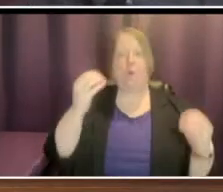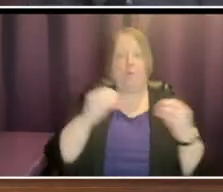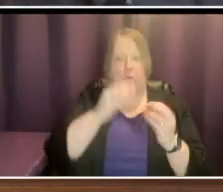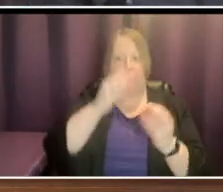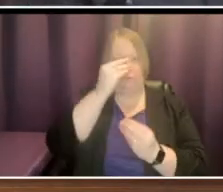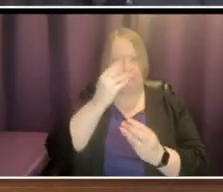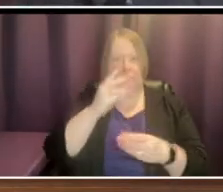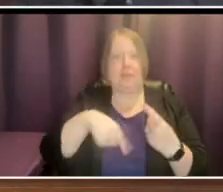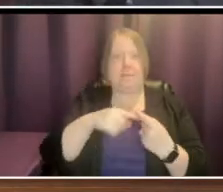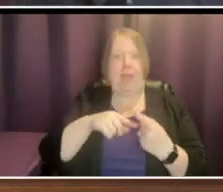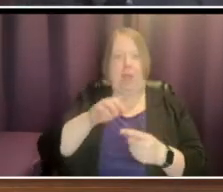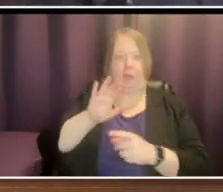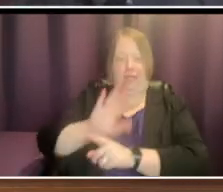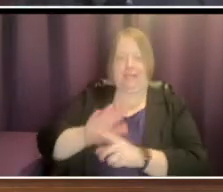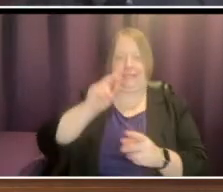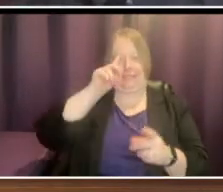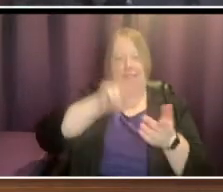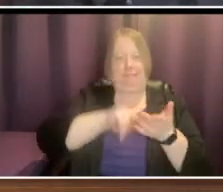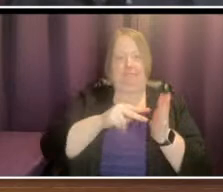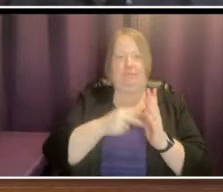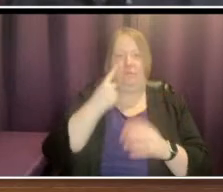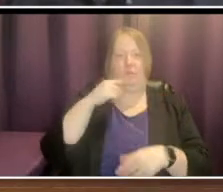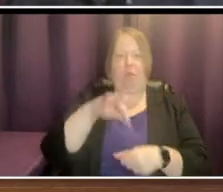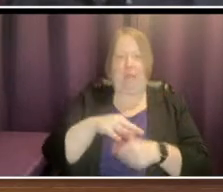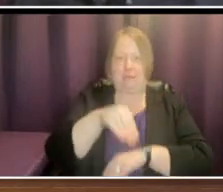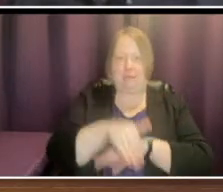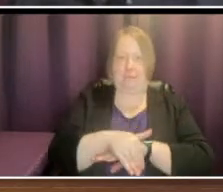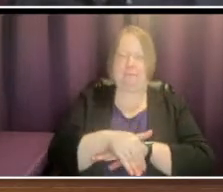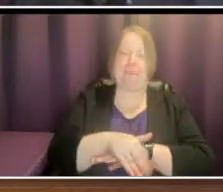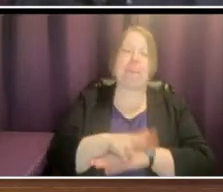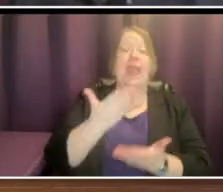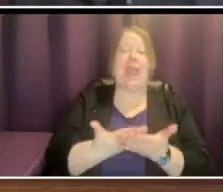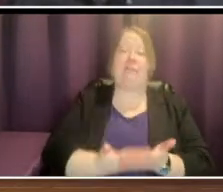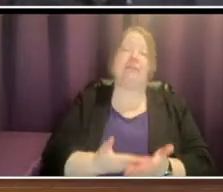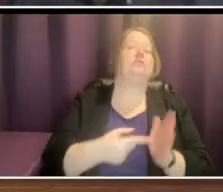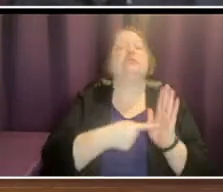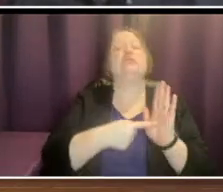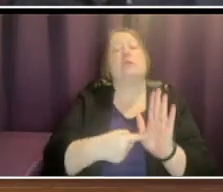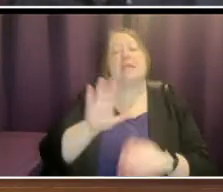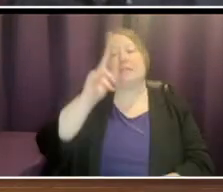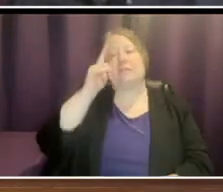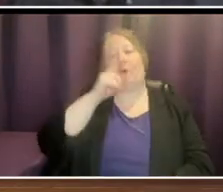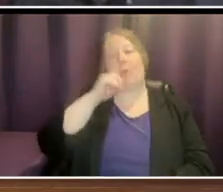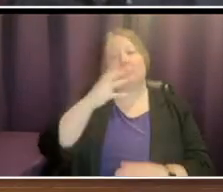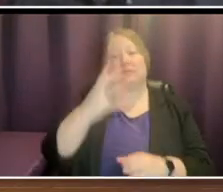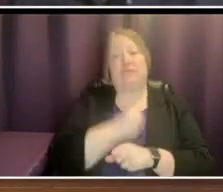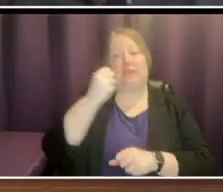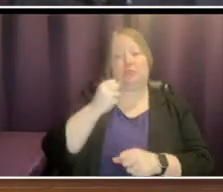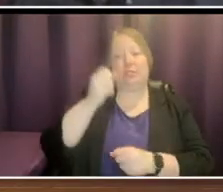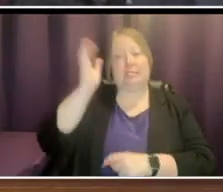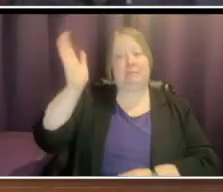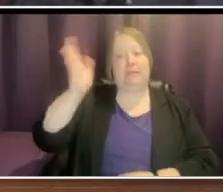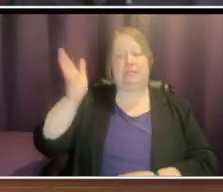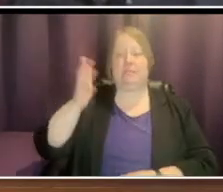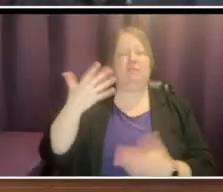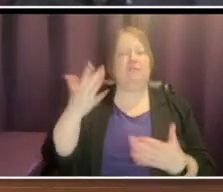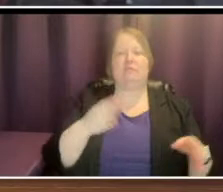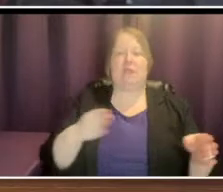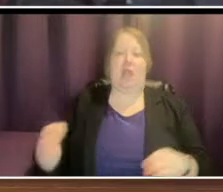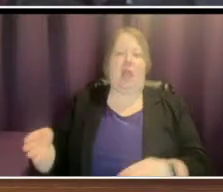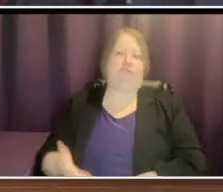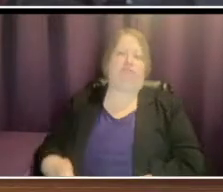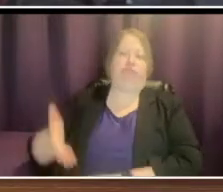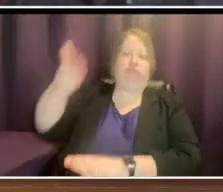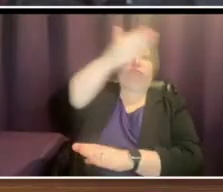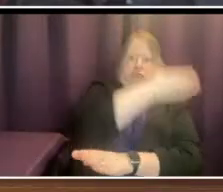intention for election night. The evidence shows that his false victory speech was planned well in advance, before any